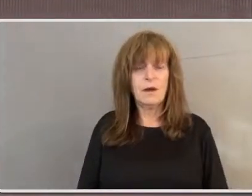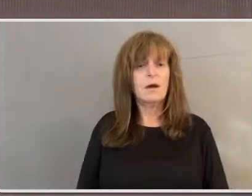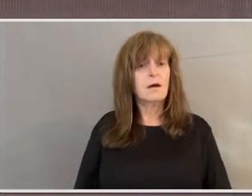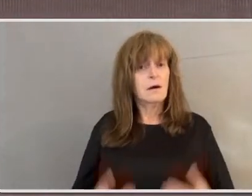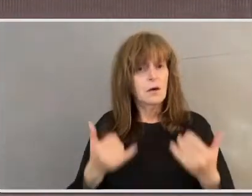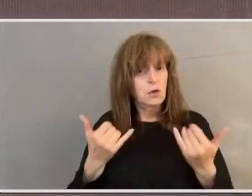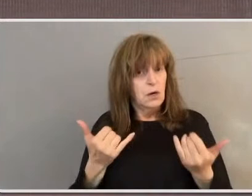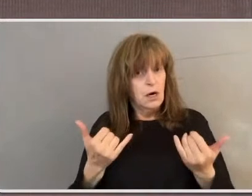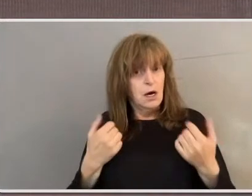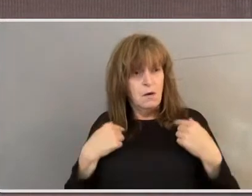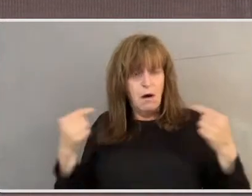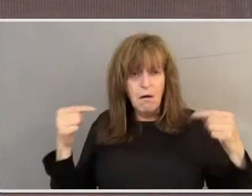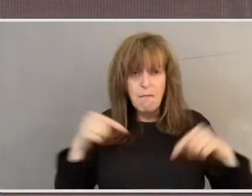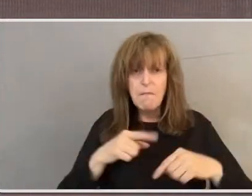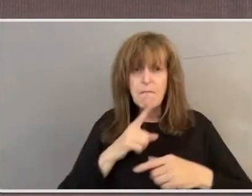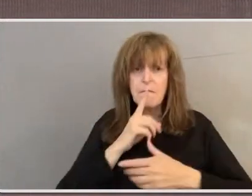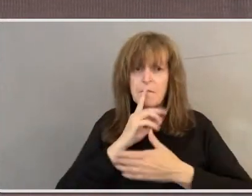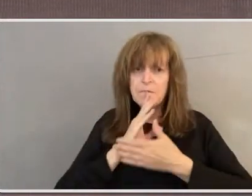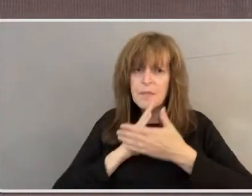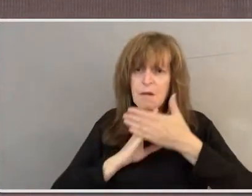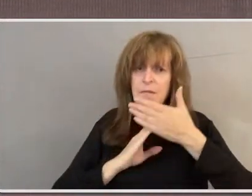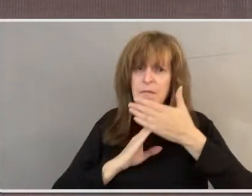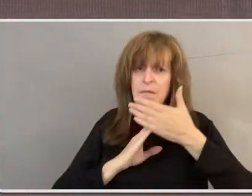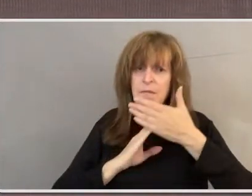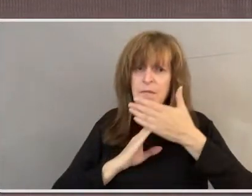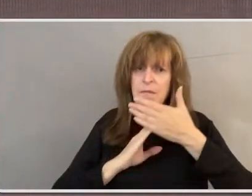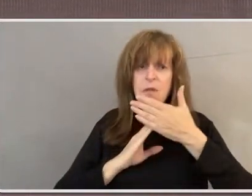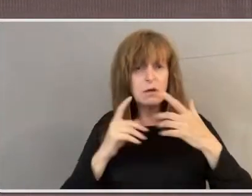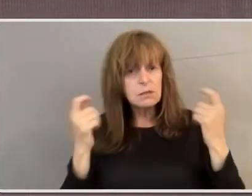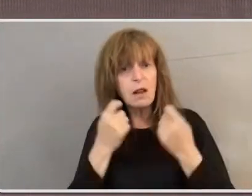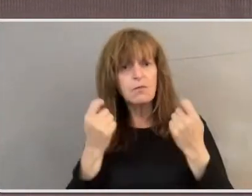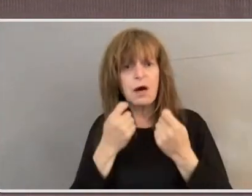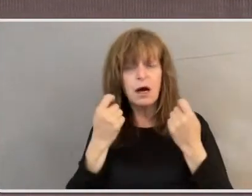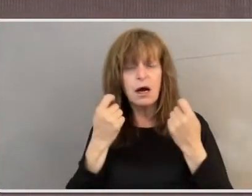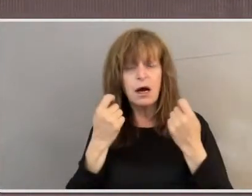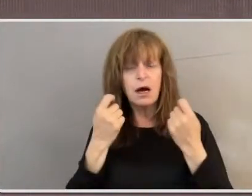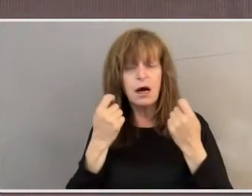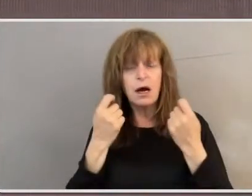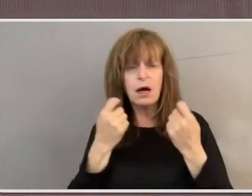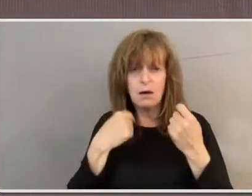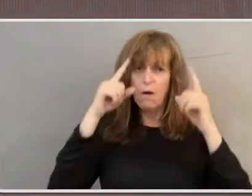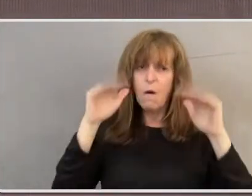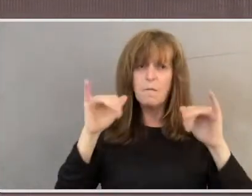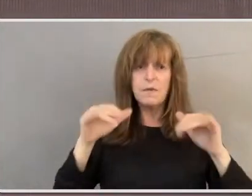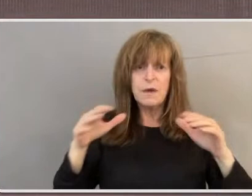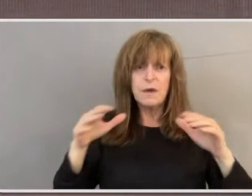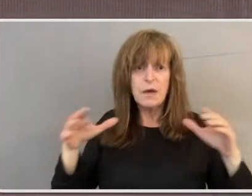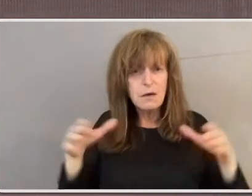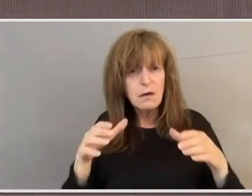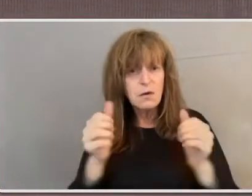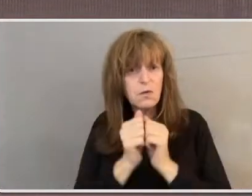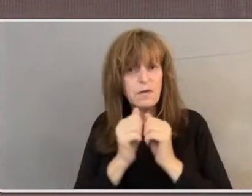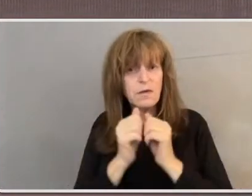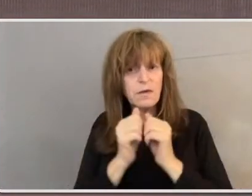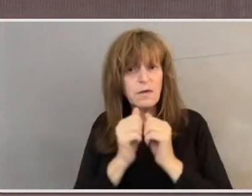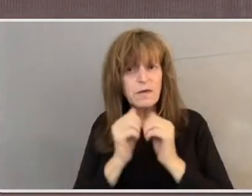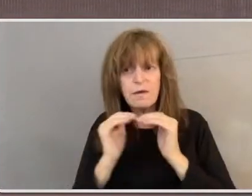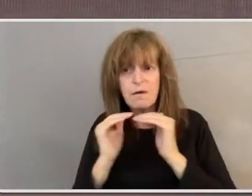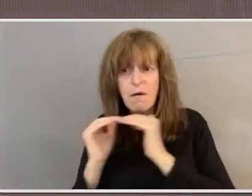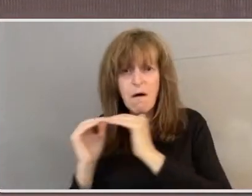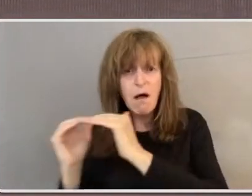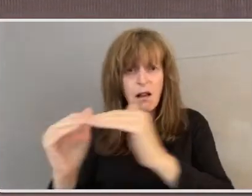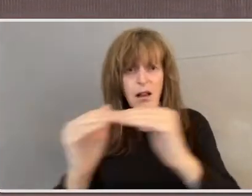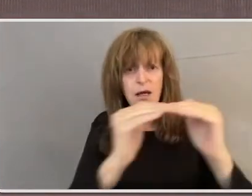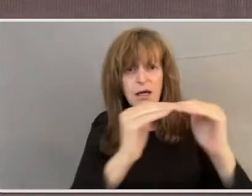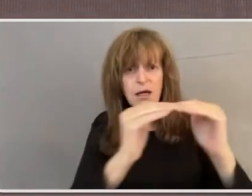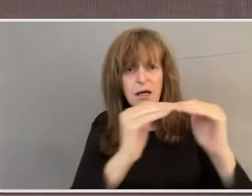to be in the presence of our colleagues, our families, and our friends by our sides. This